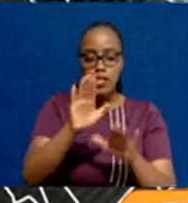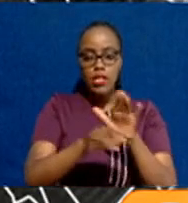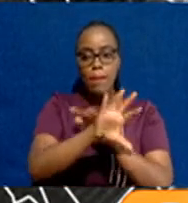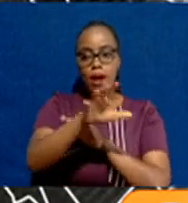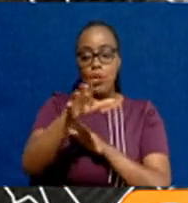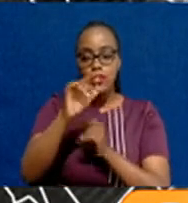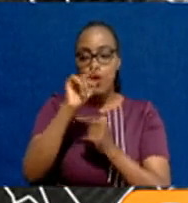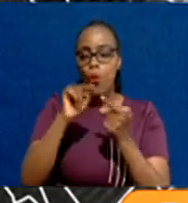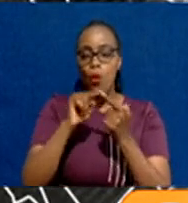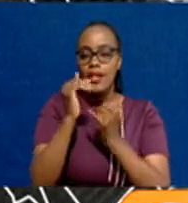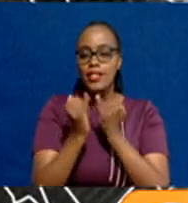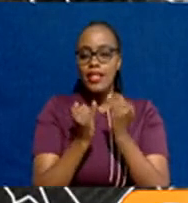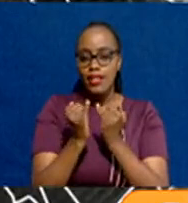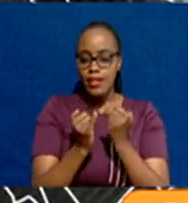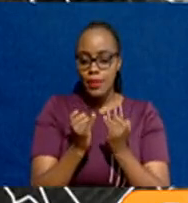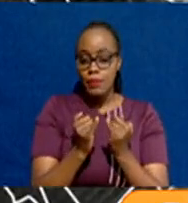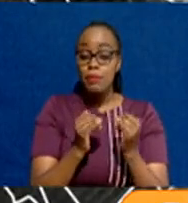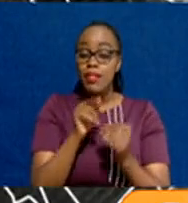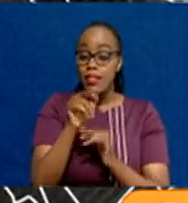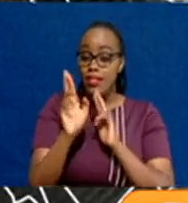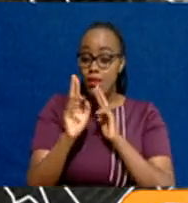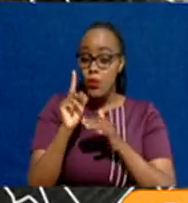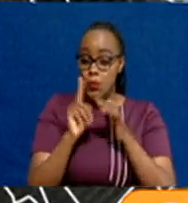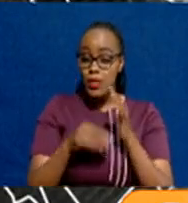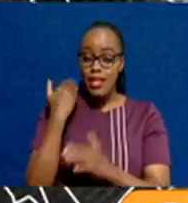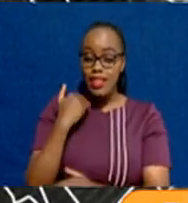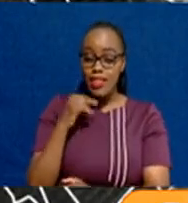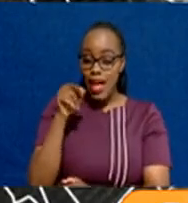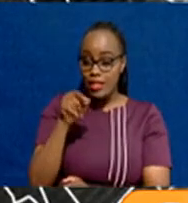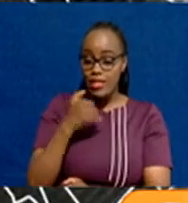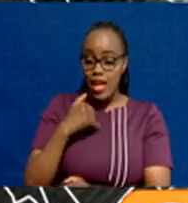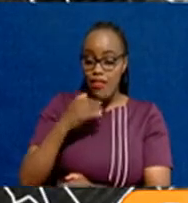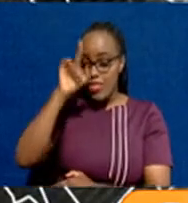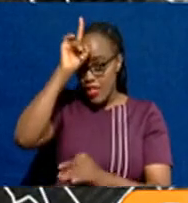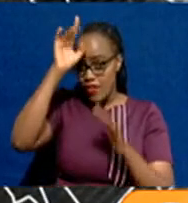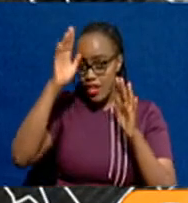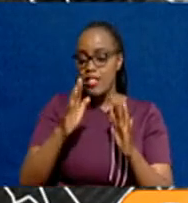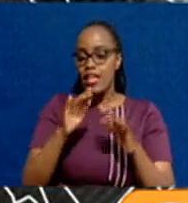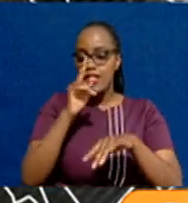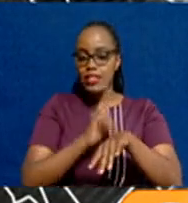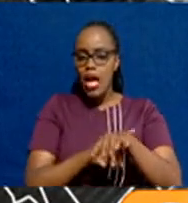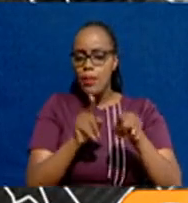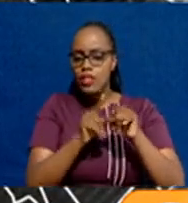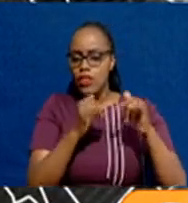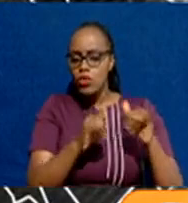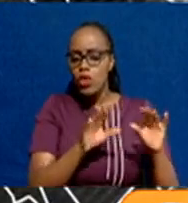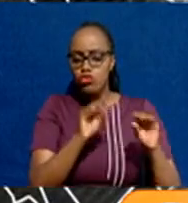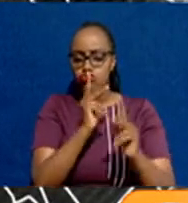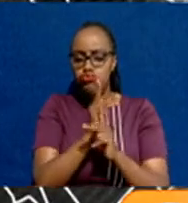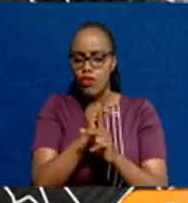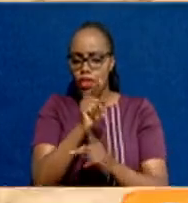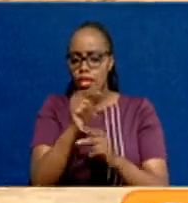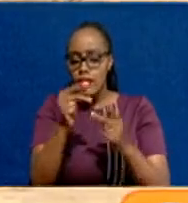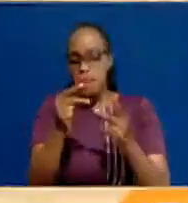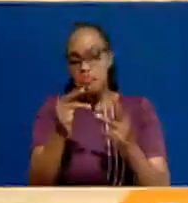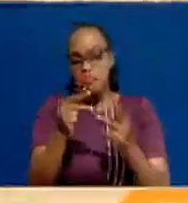on Saturday. It is reported that the bandits ambushed the villagers as they grazed their livestock in the